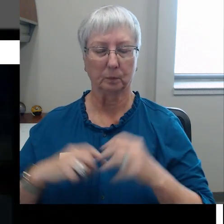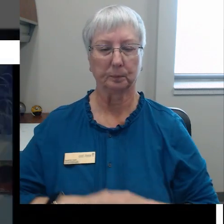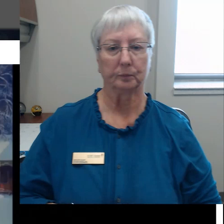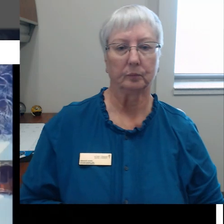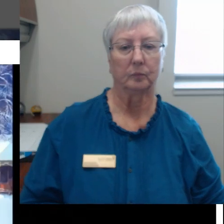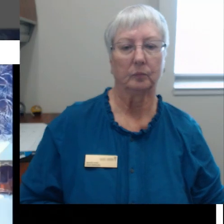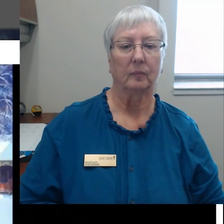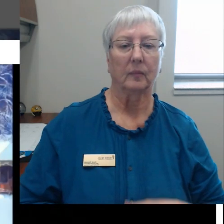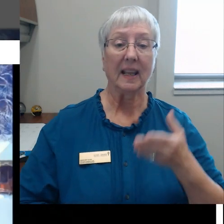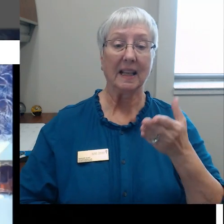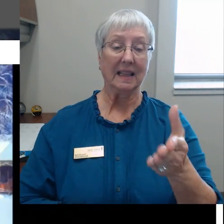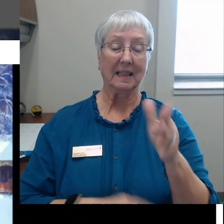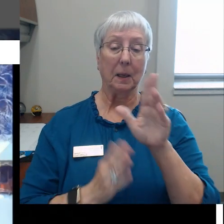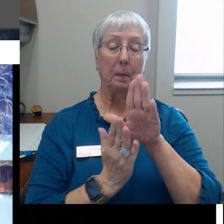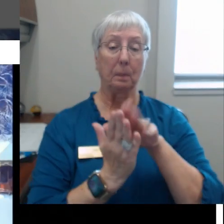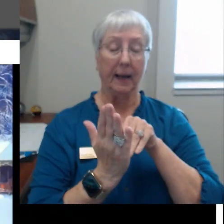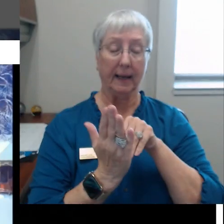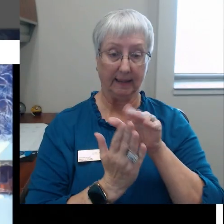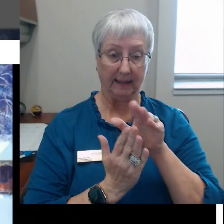This Wyeth painting, though depicting a